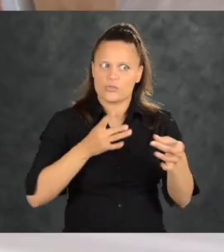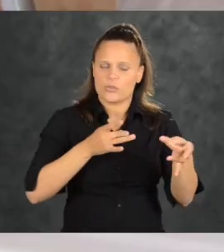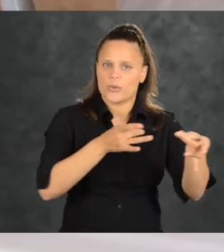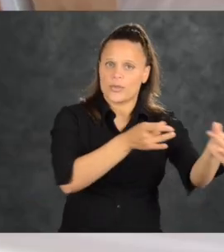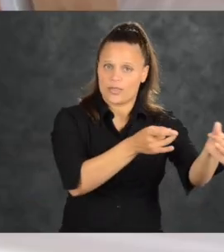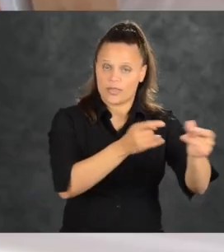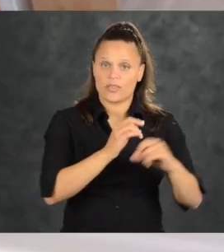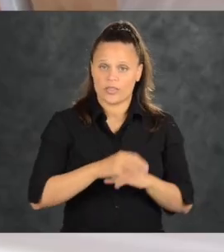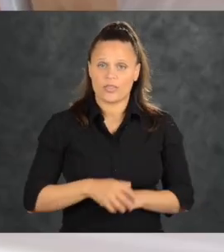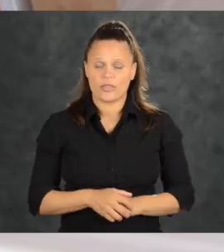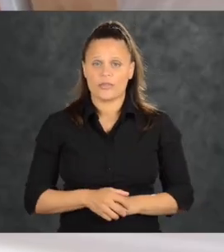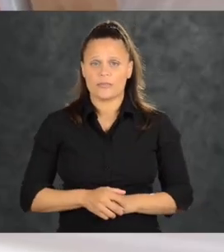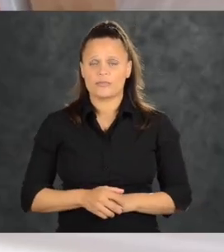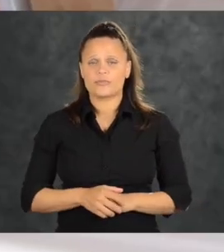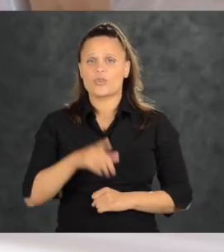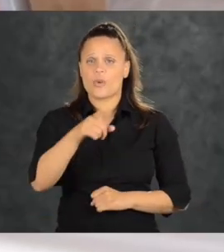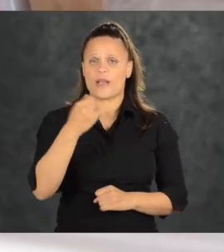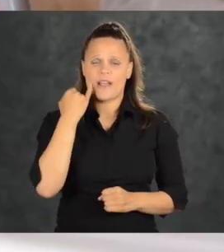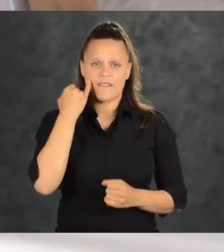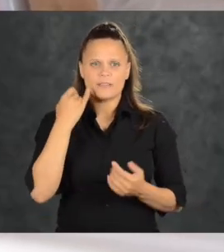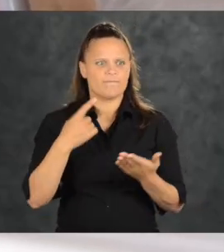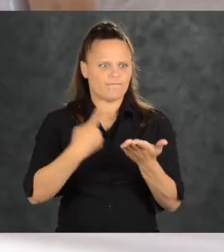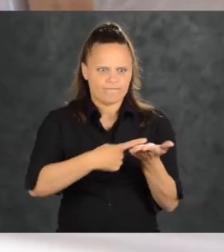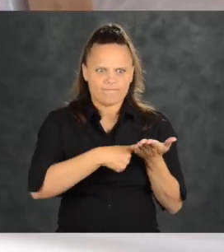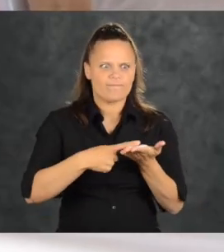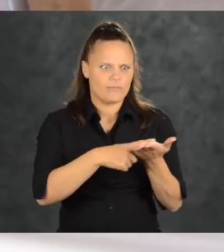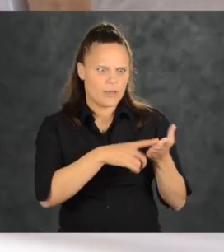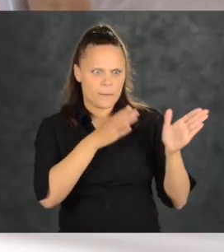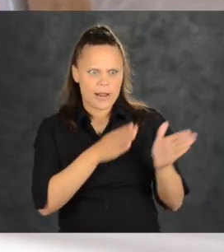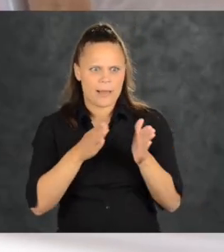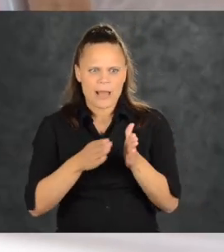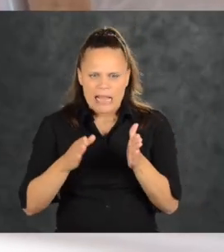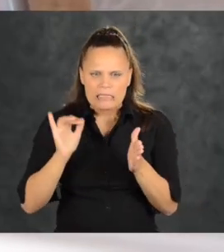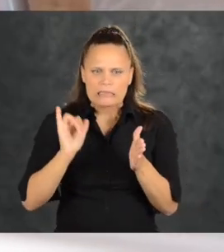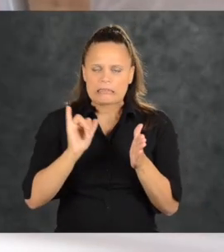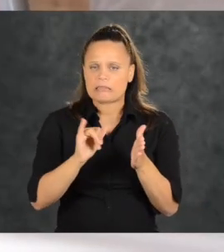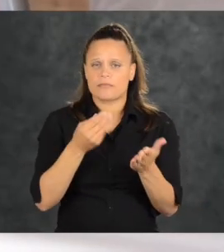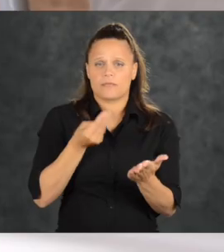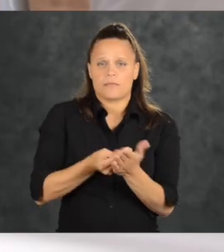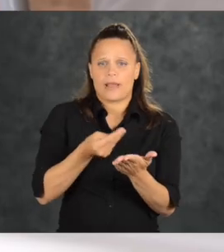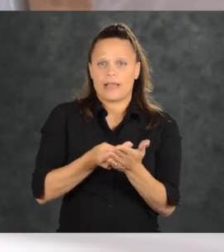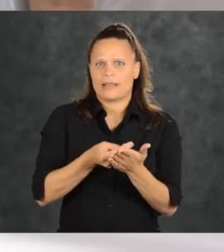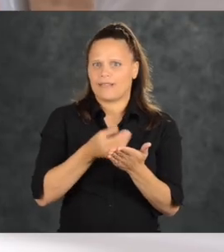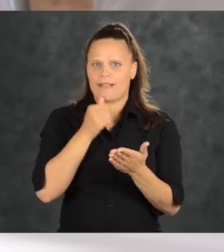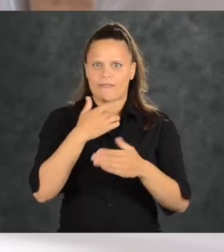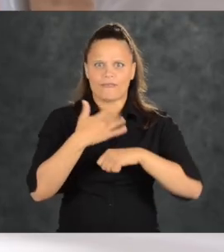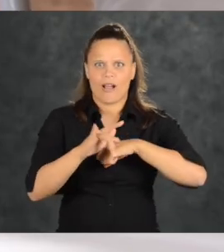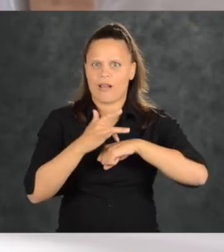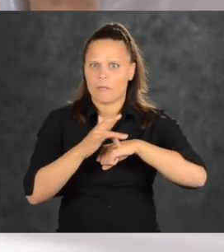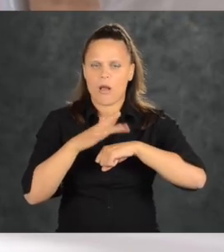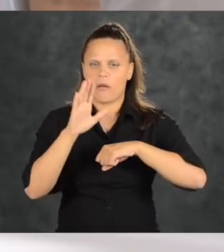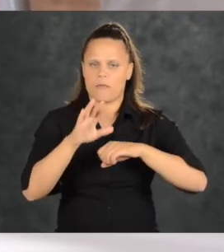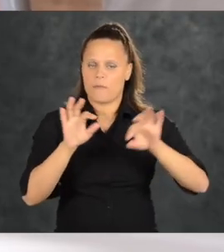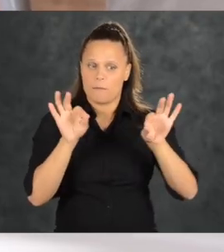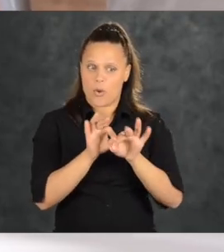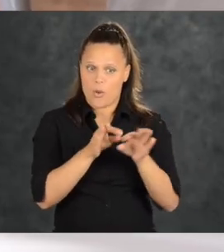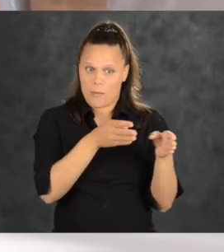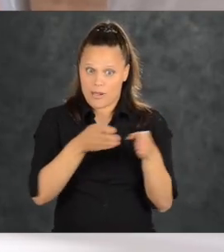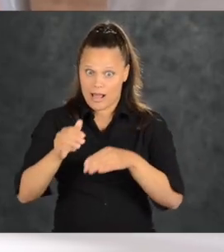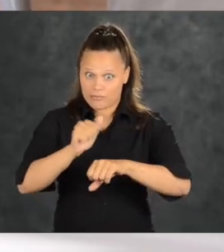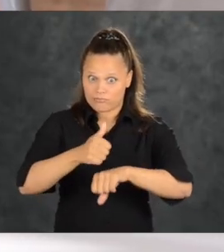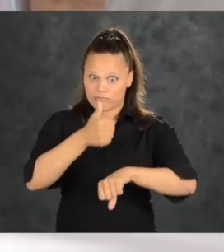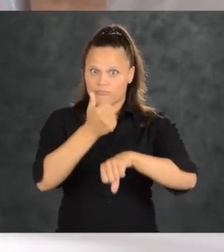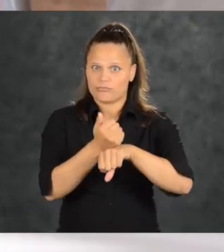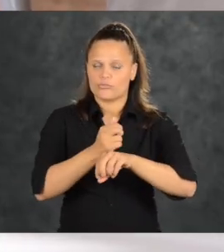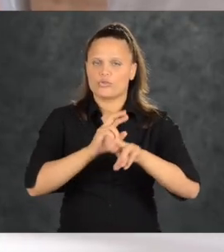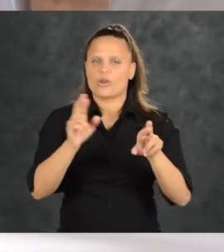desk. Jane entered the special appointment program after working with her vocational rehabilitation counselor. She went through a situational assessment at a local state